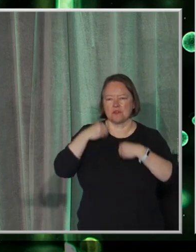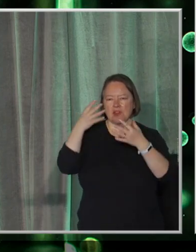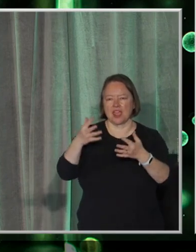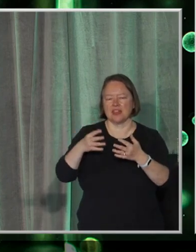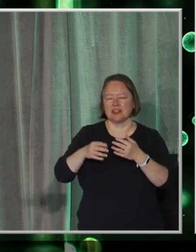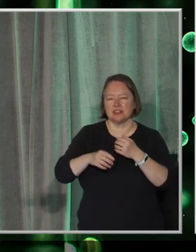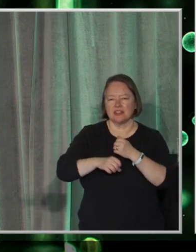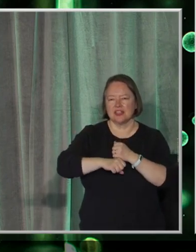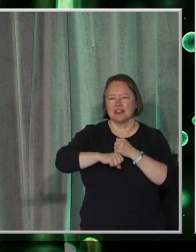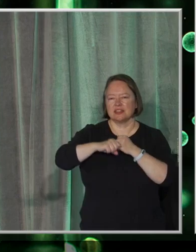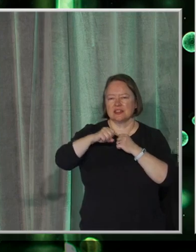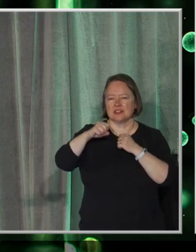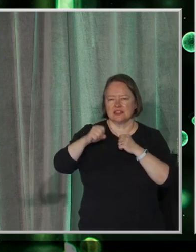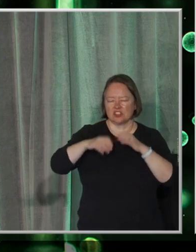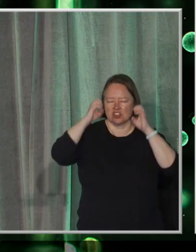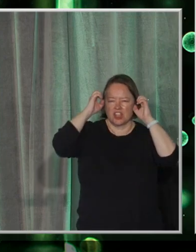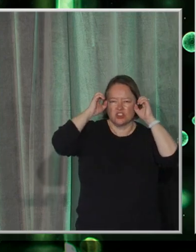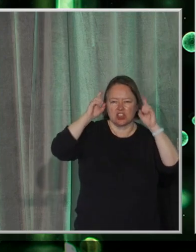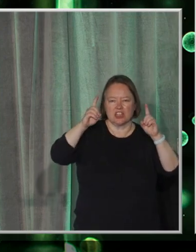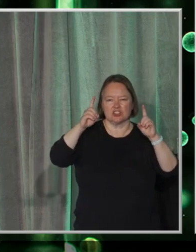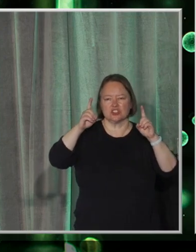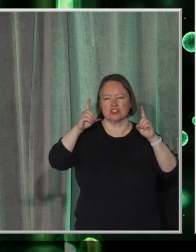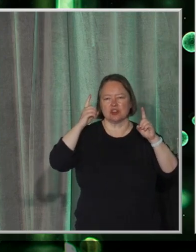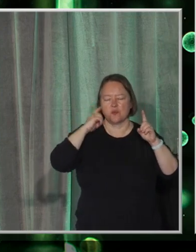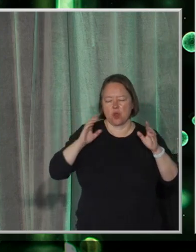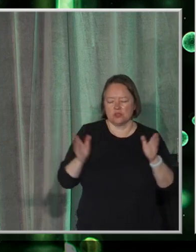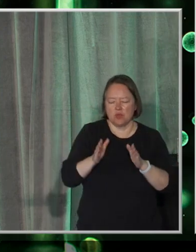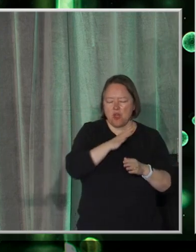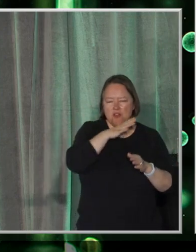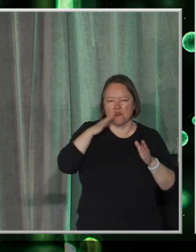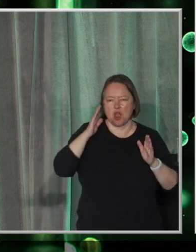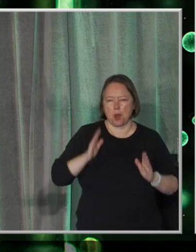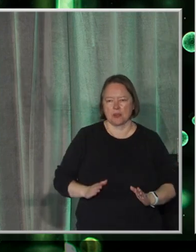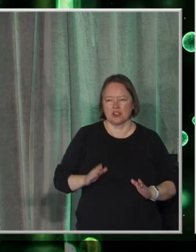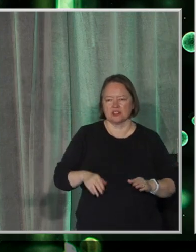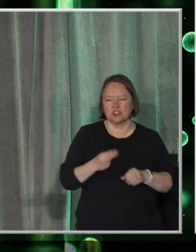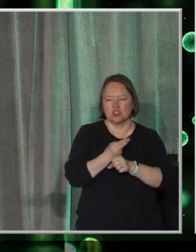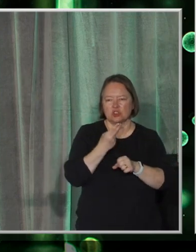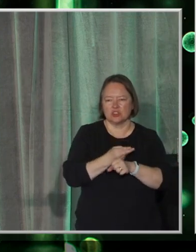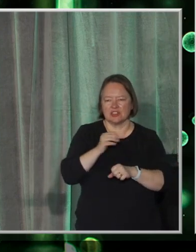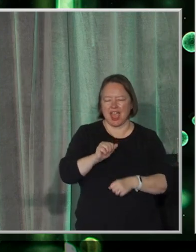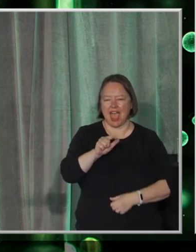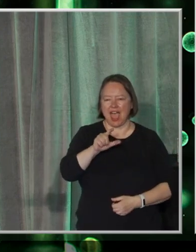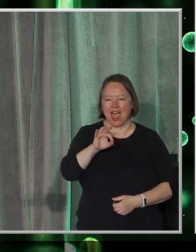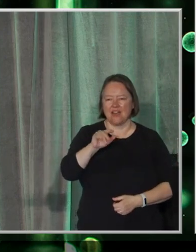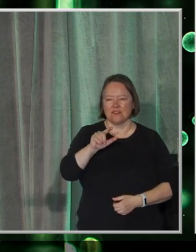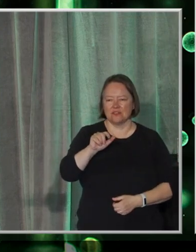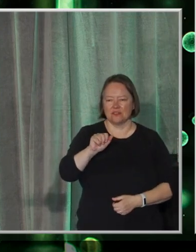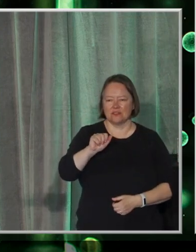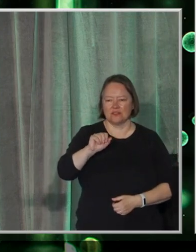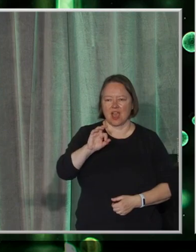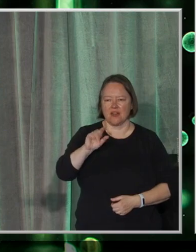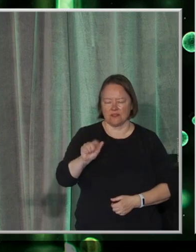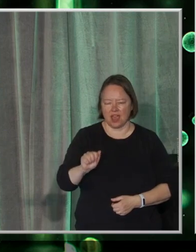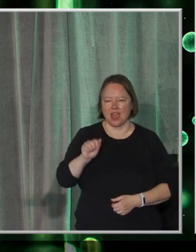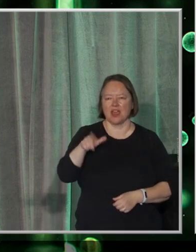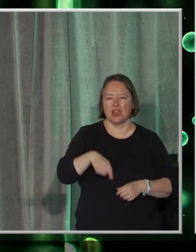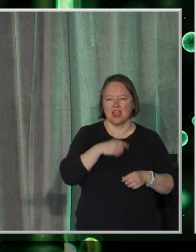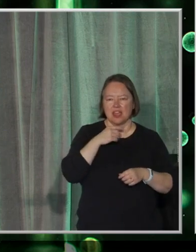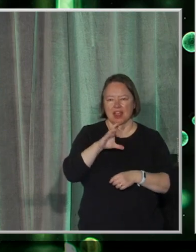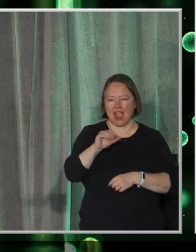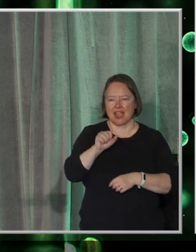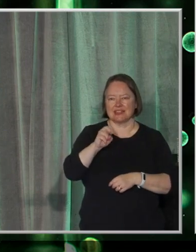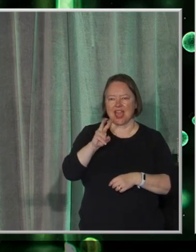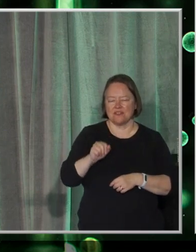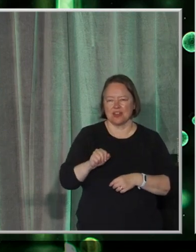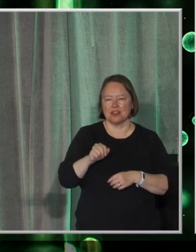extension and the education for those smallholder farmers who don't know the use of these alfalfa or the use of the animal feeds. So